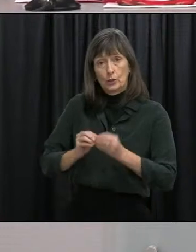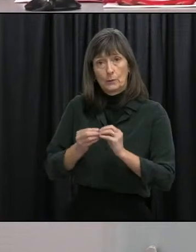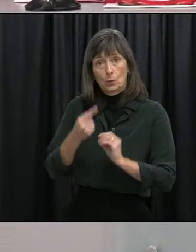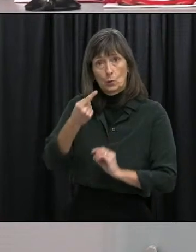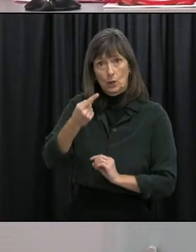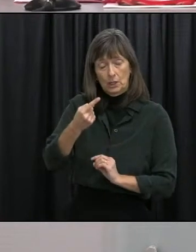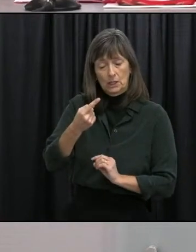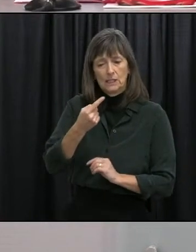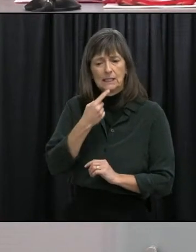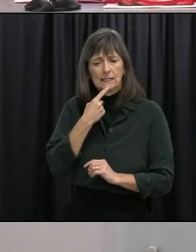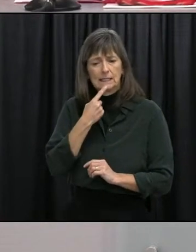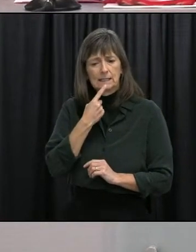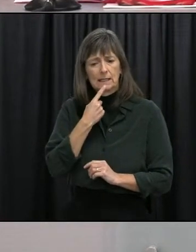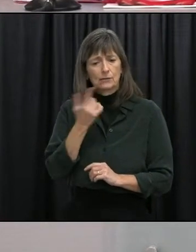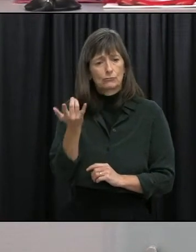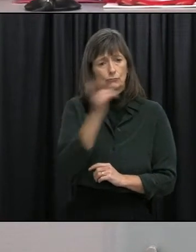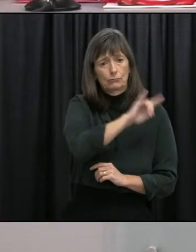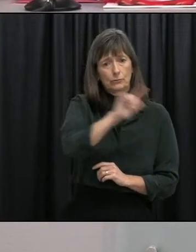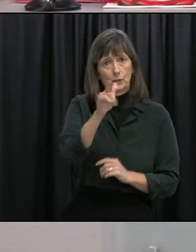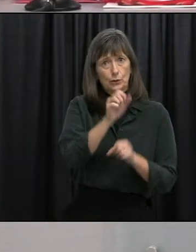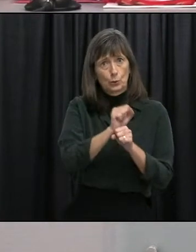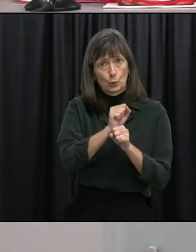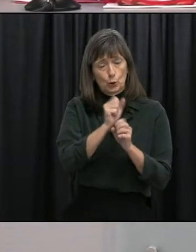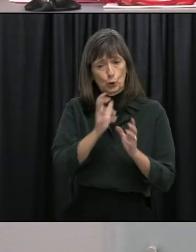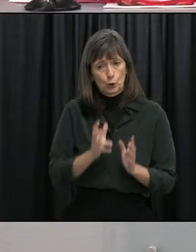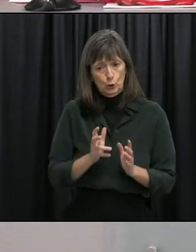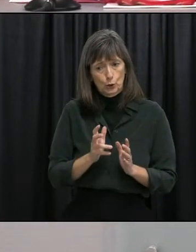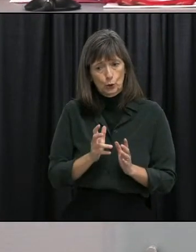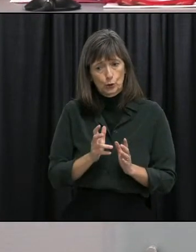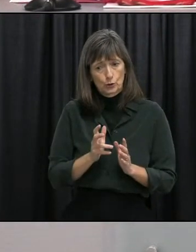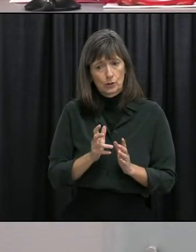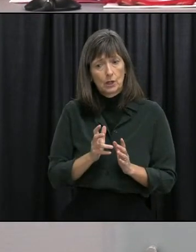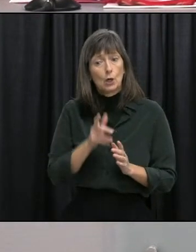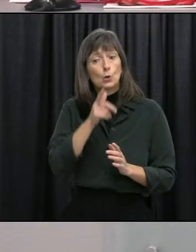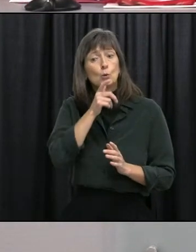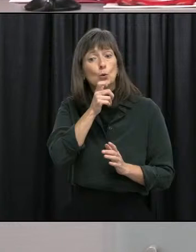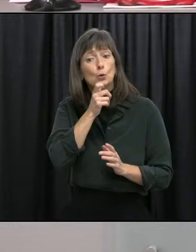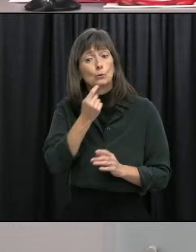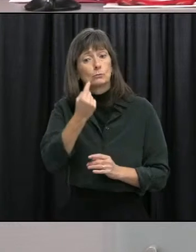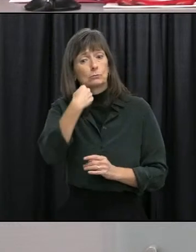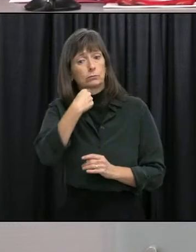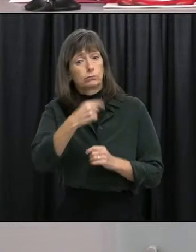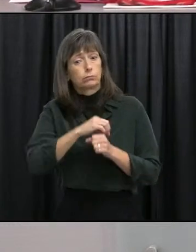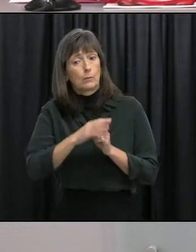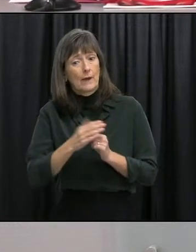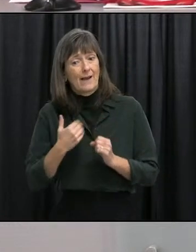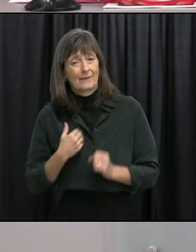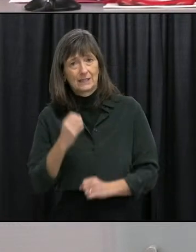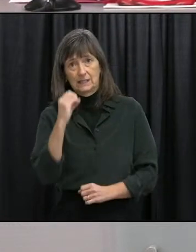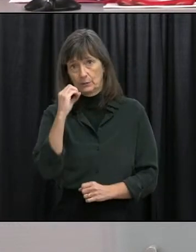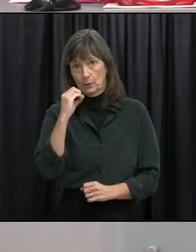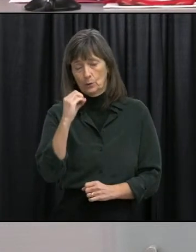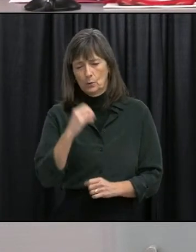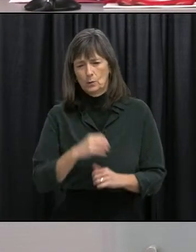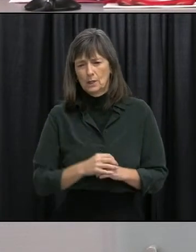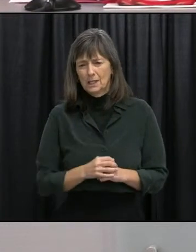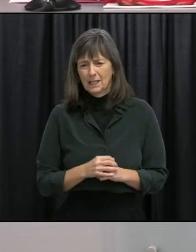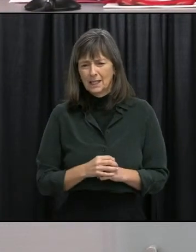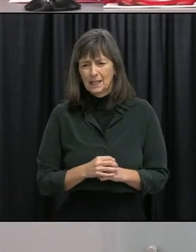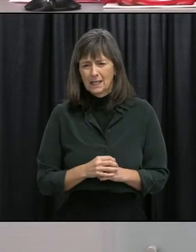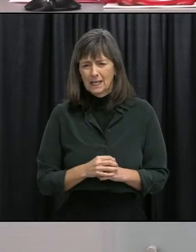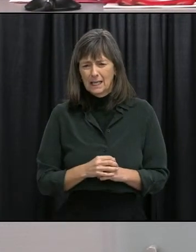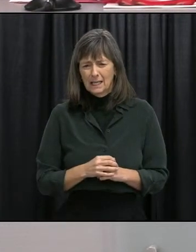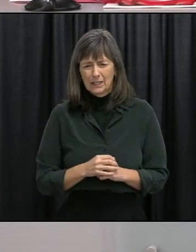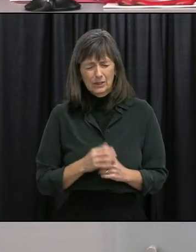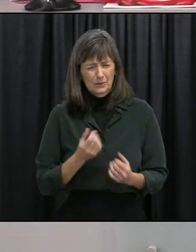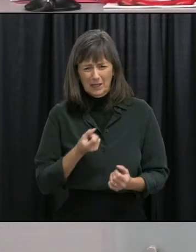says the incidence in rotational workers exposed to the policy was 0. Can you just translate that into, I guess, normal English? Because I don't